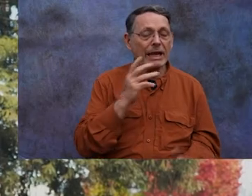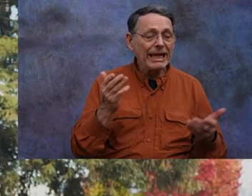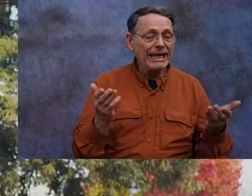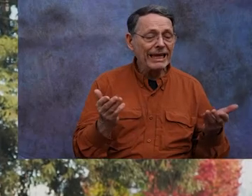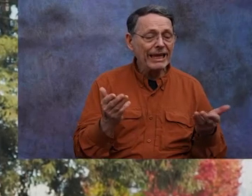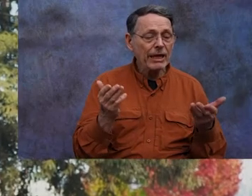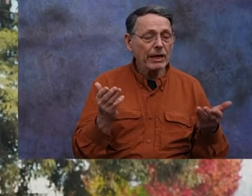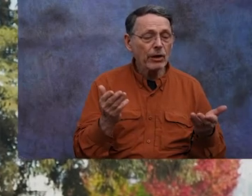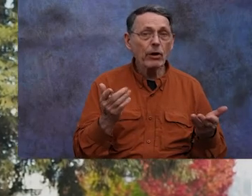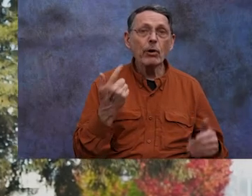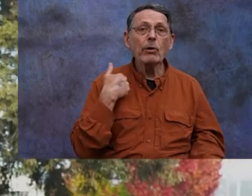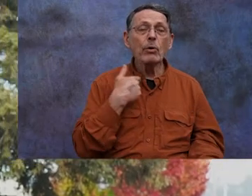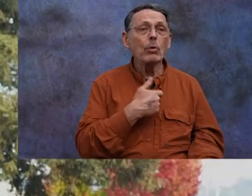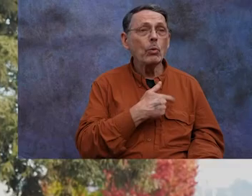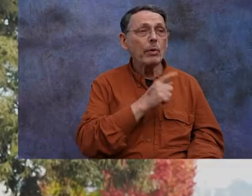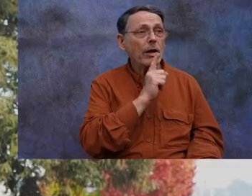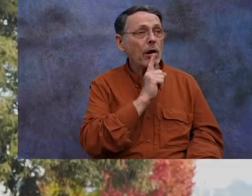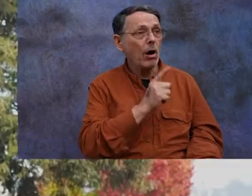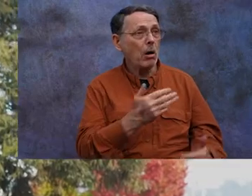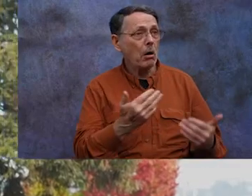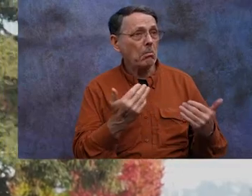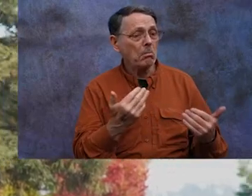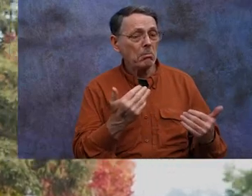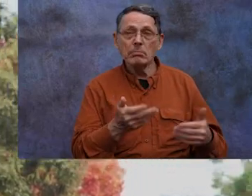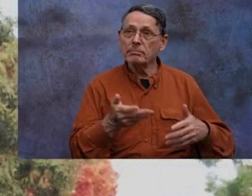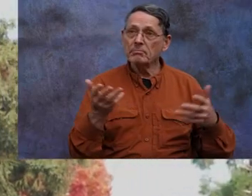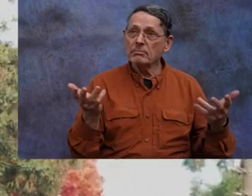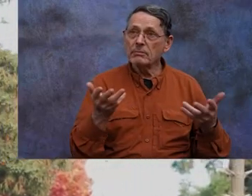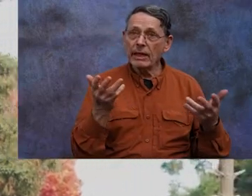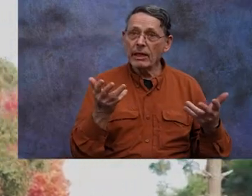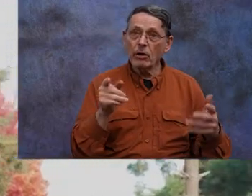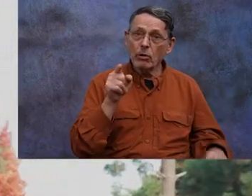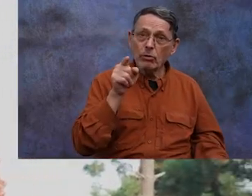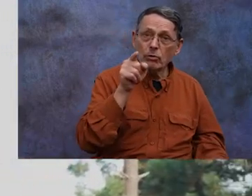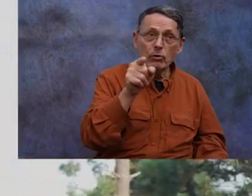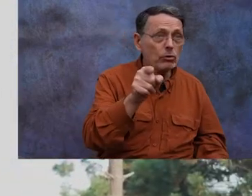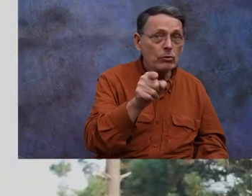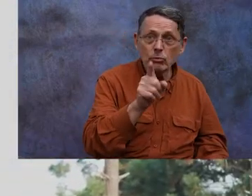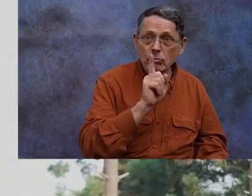Here we are. Here you are.